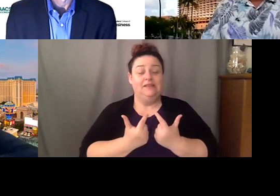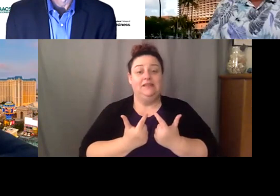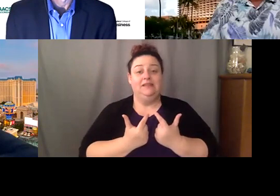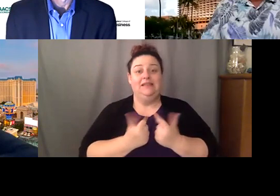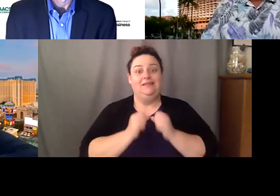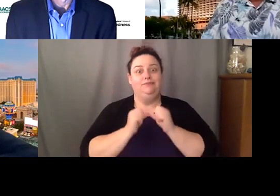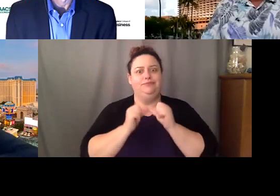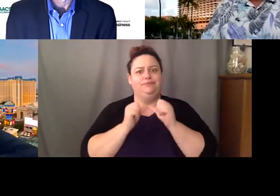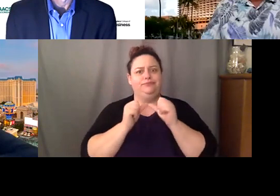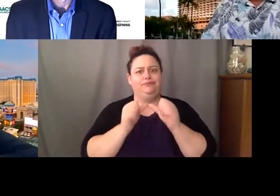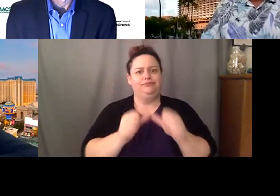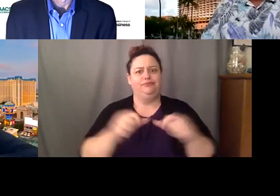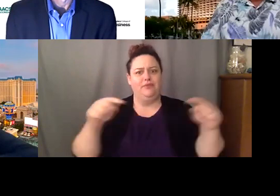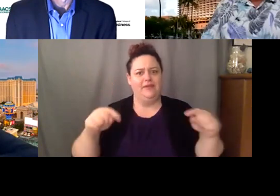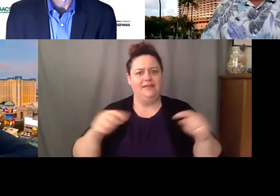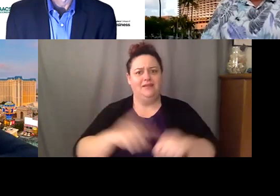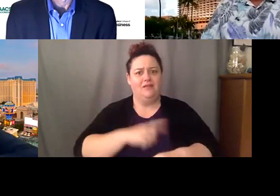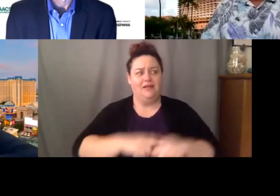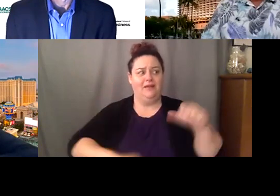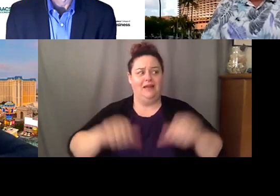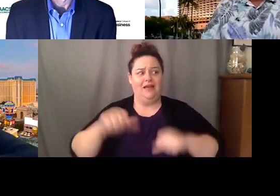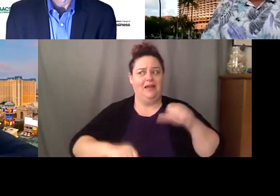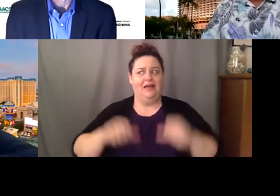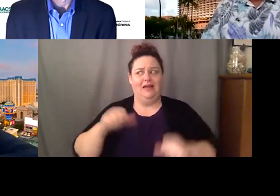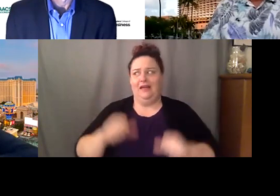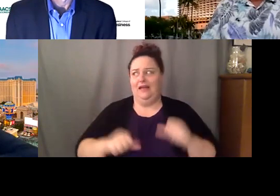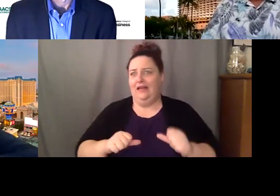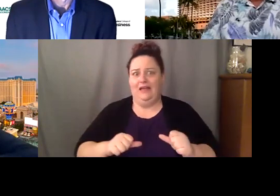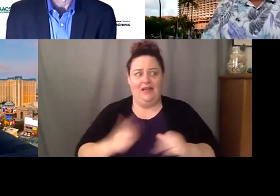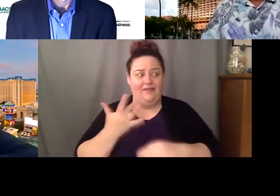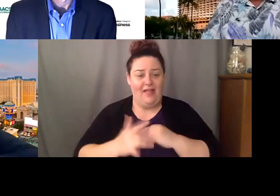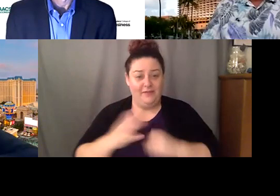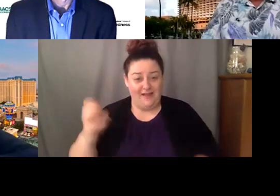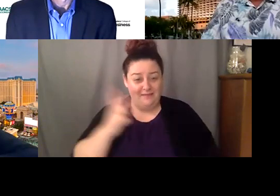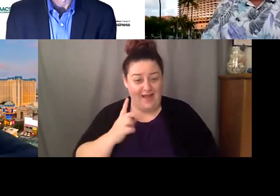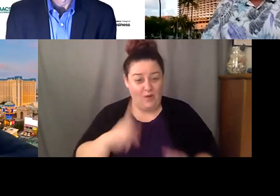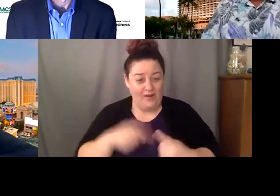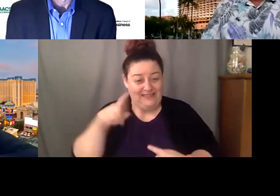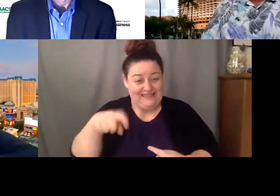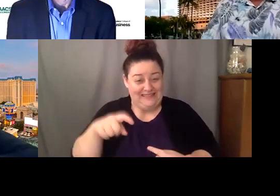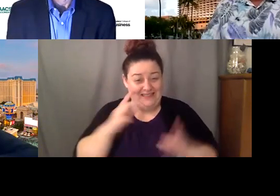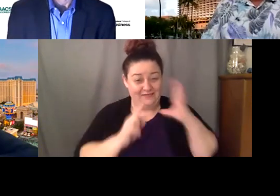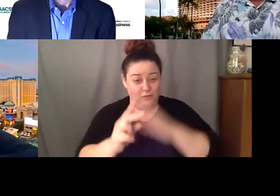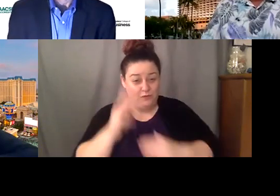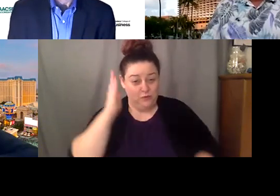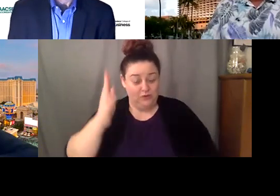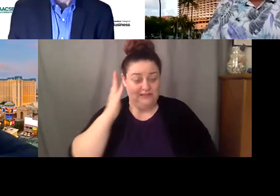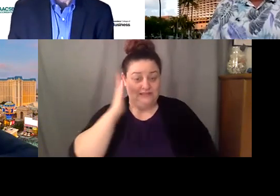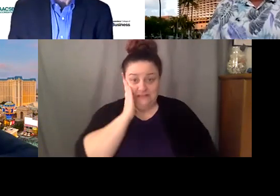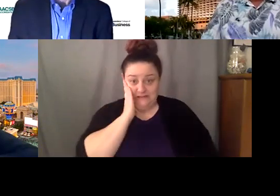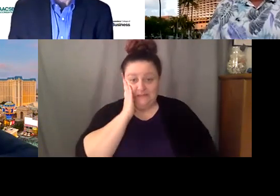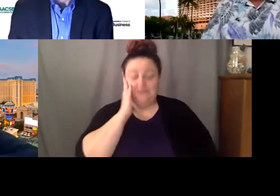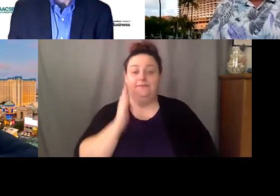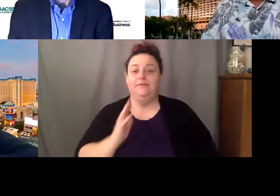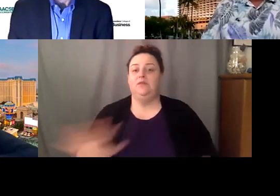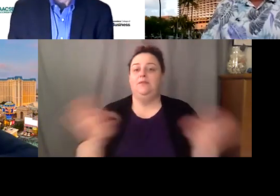a period like this, there's a bit of uncertainty on whether or not they're available to come back when you need them. So you do need